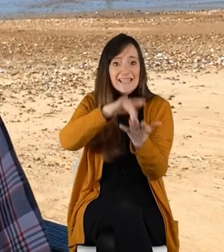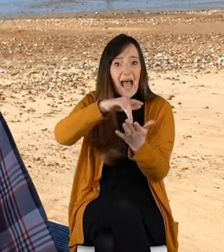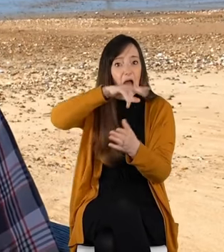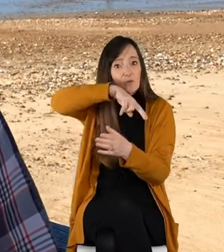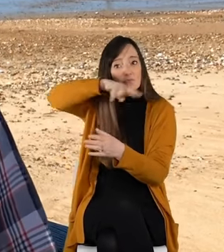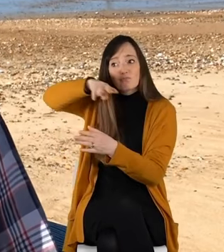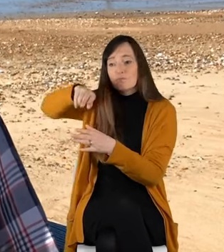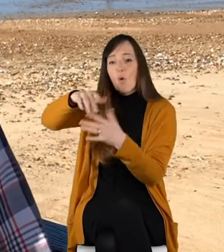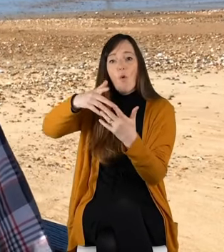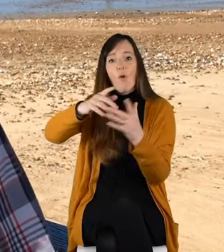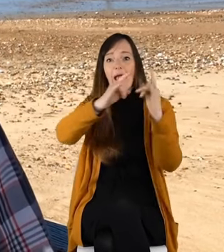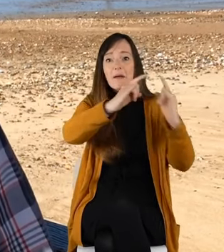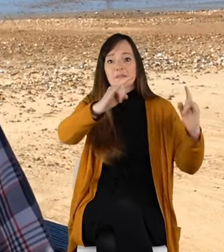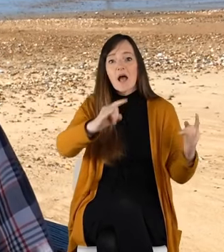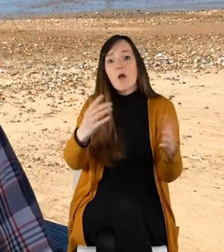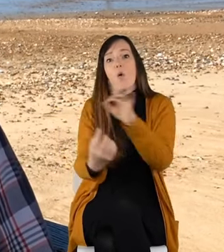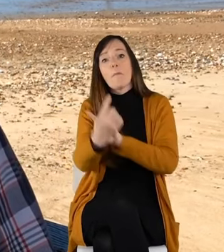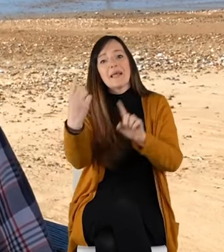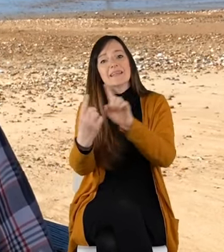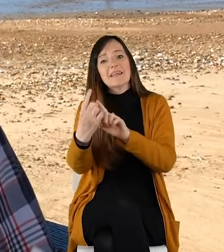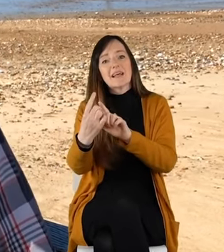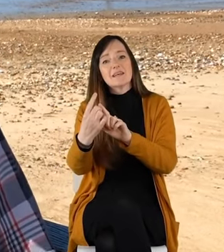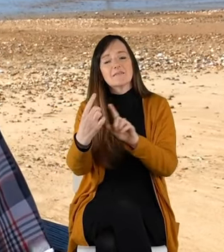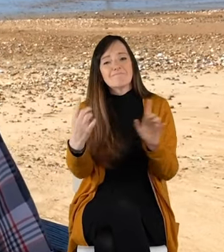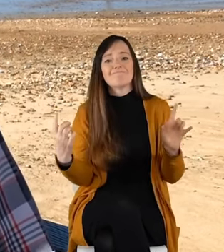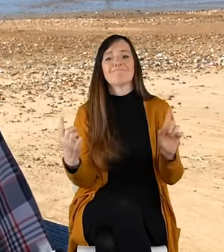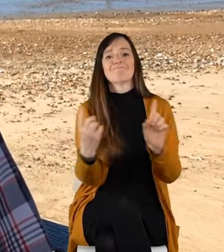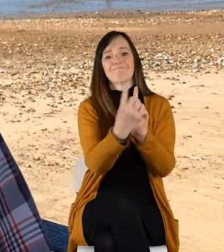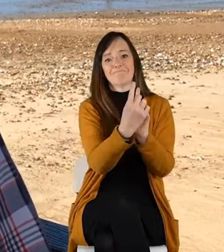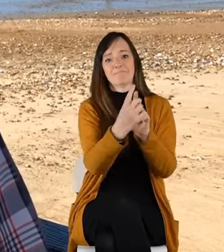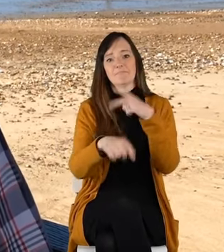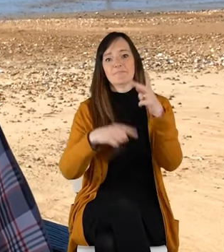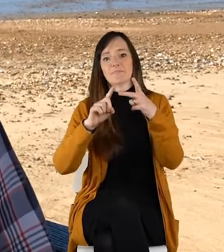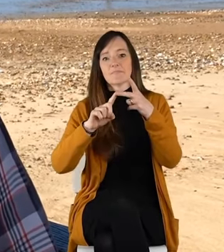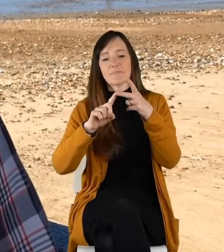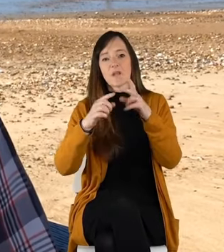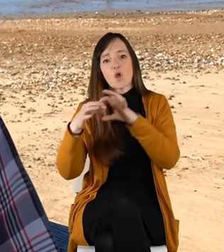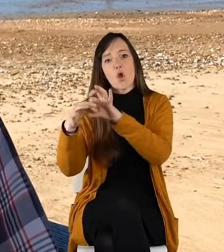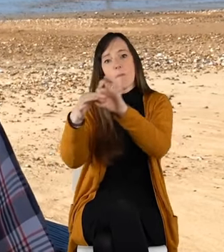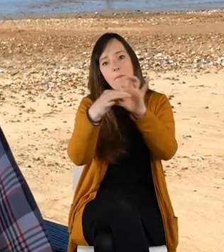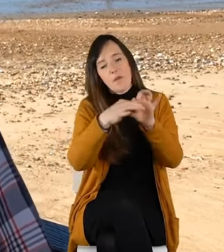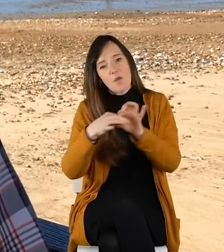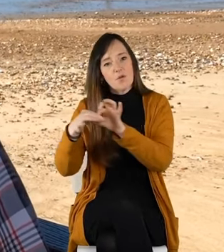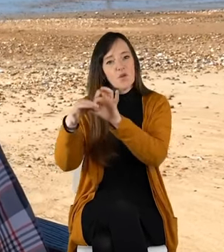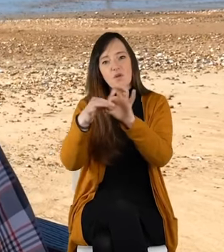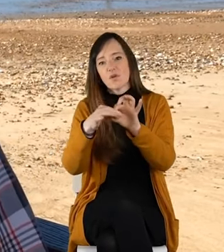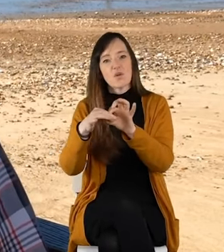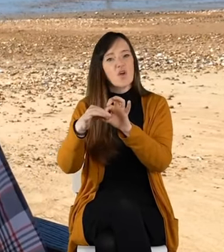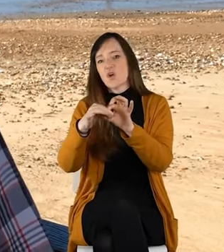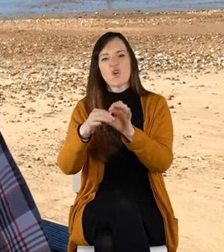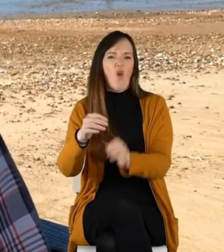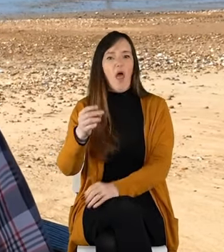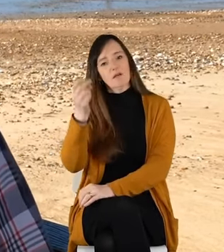real sense of being together for the convention each summer. Secondly, a sense of communion. This is not just a casual holiday friendship,